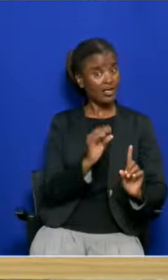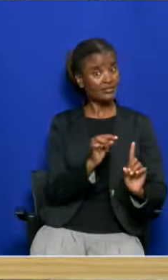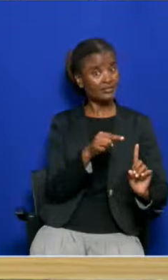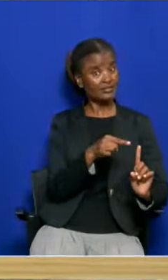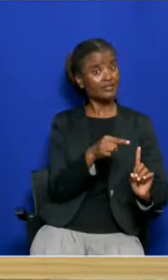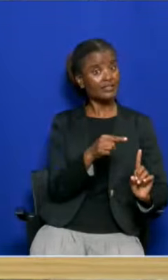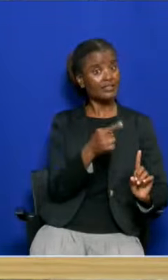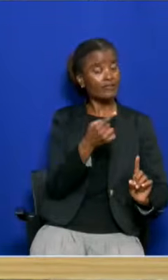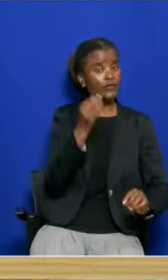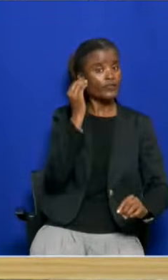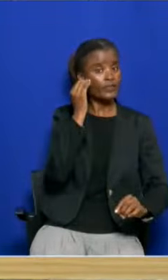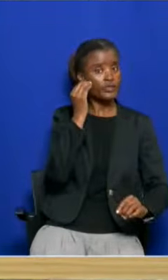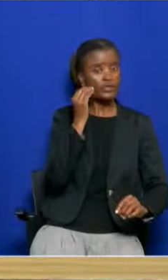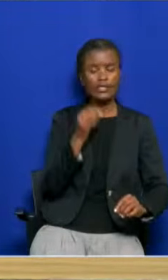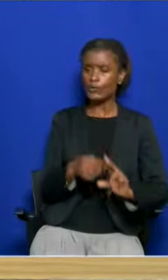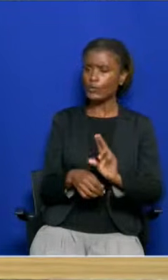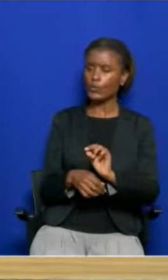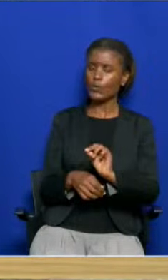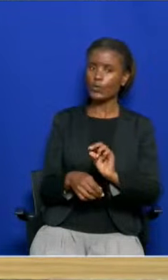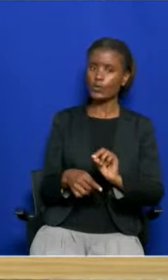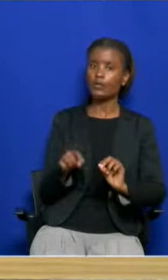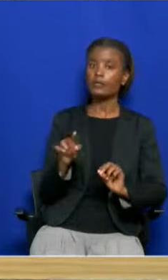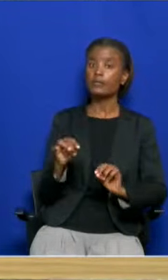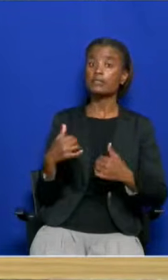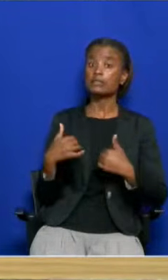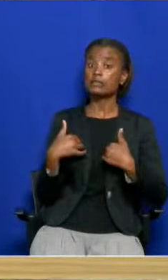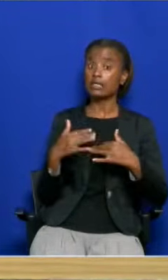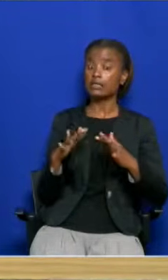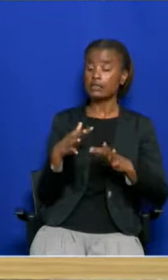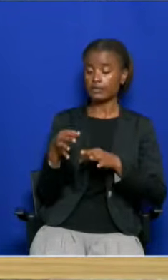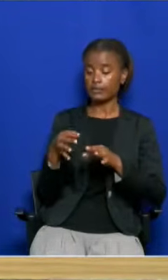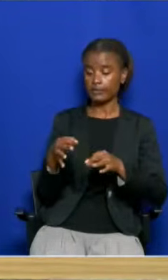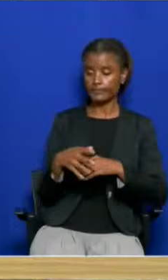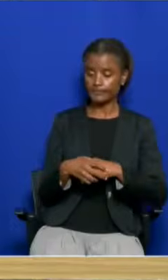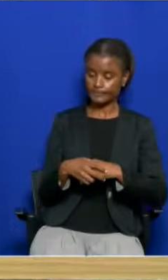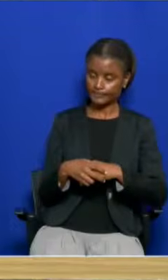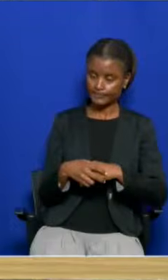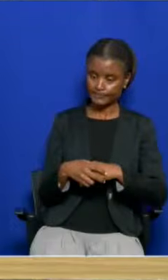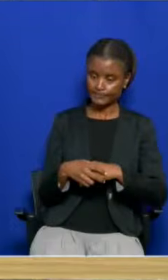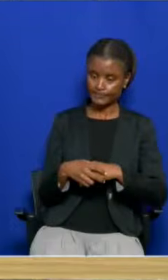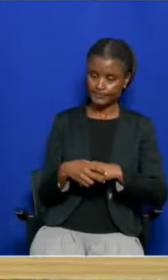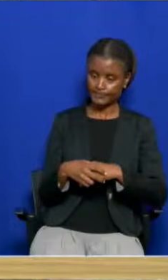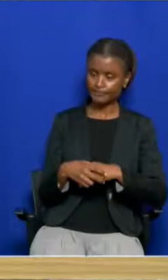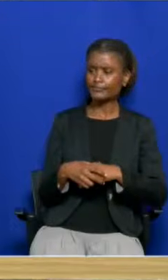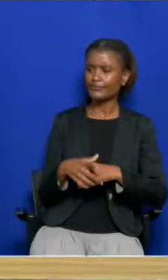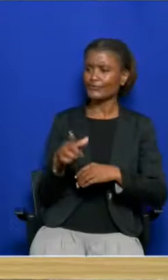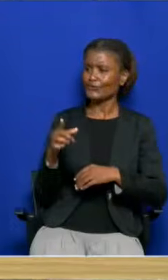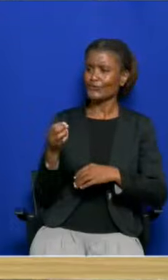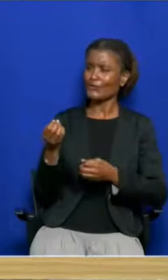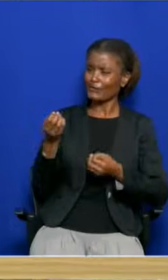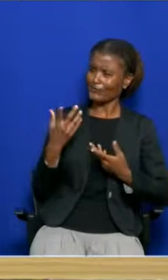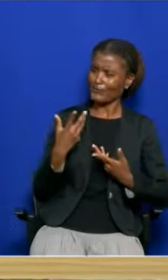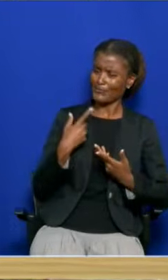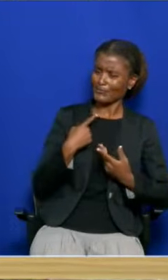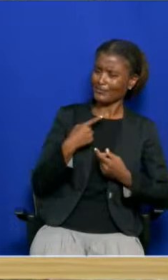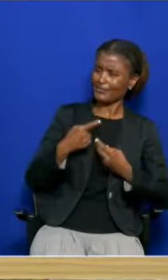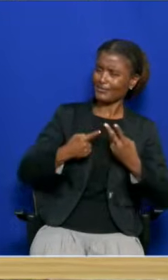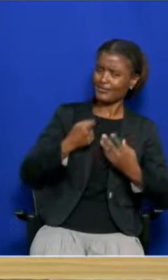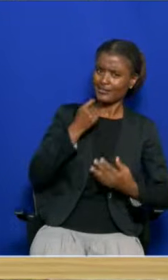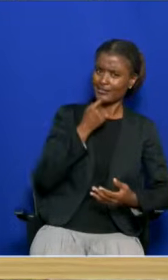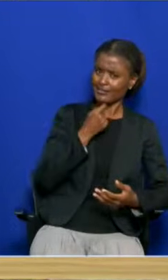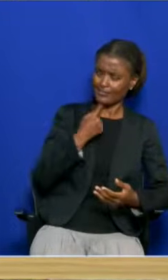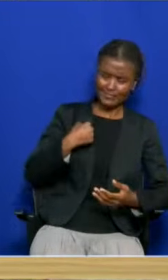just start. Mr. Chakalson, you're putting words into my mouth again. I